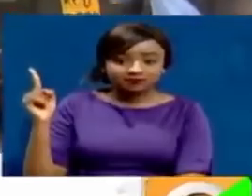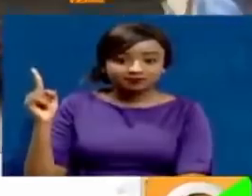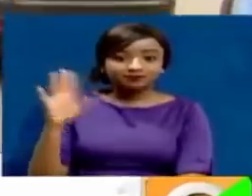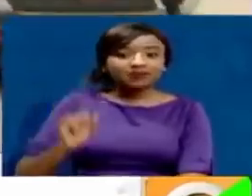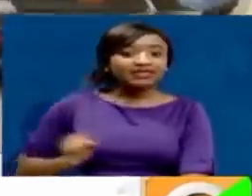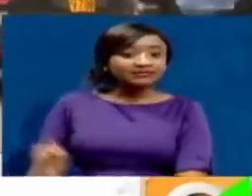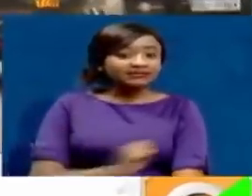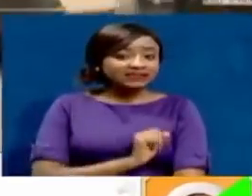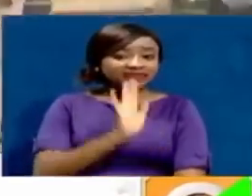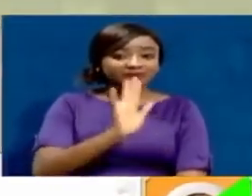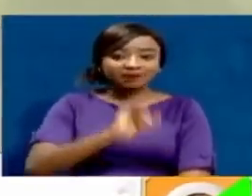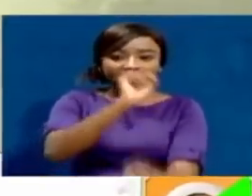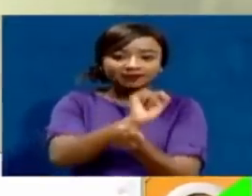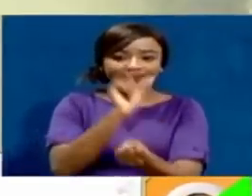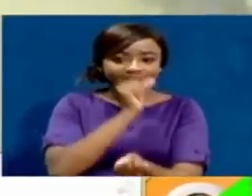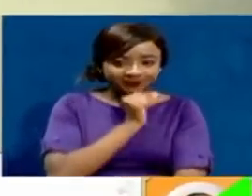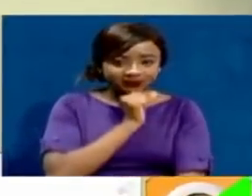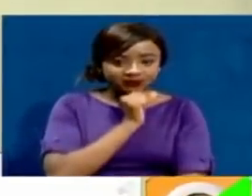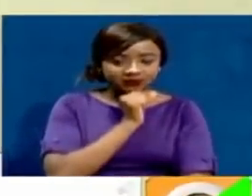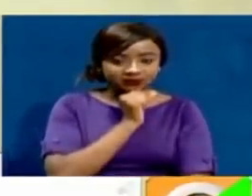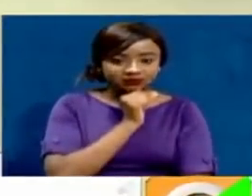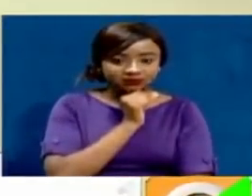The senator is arrested,